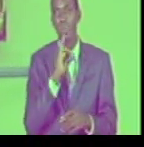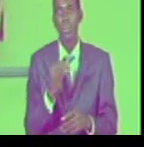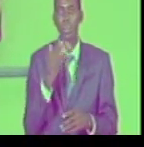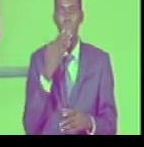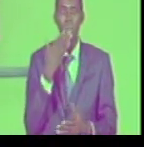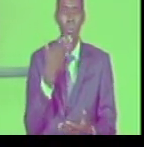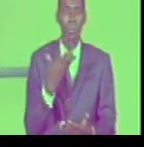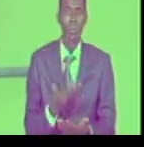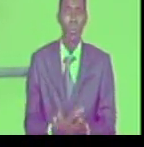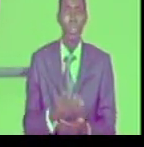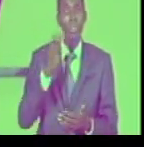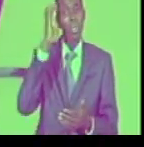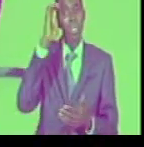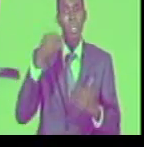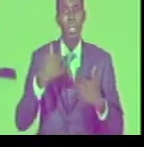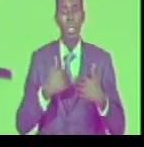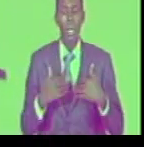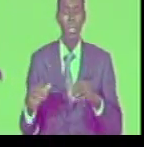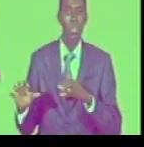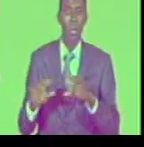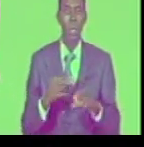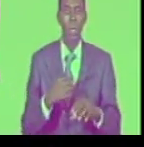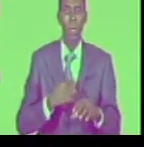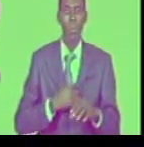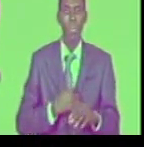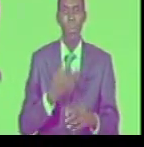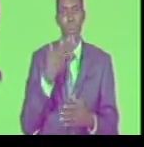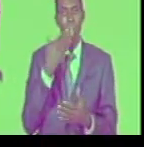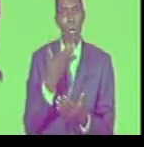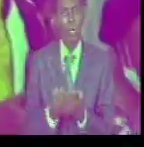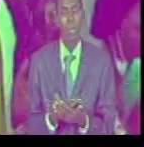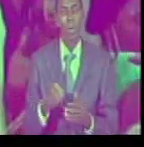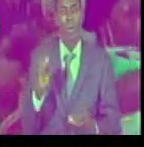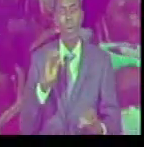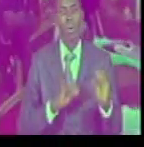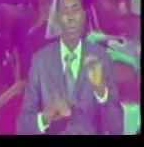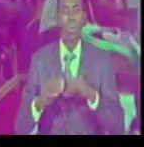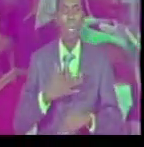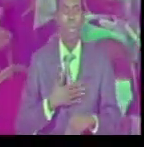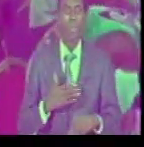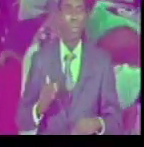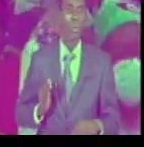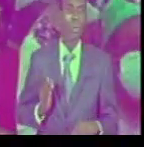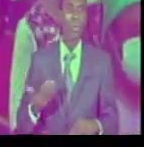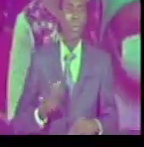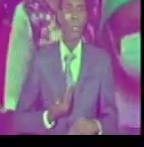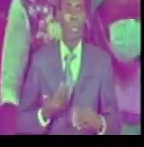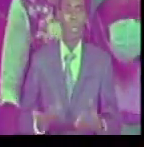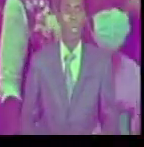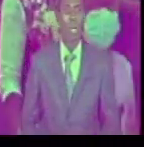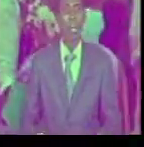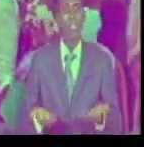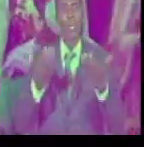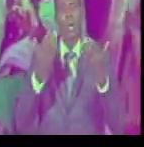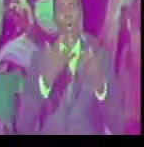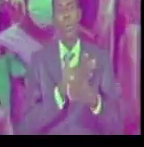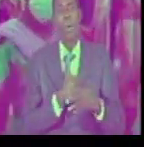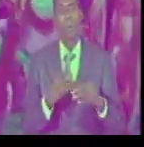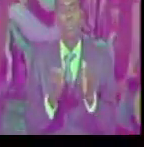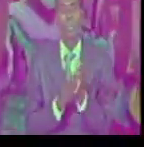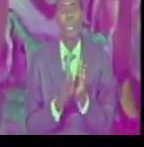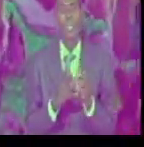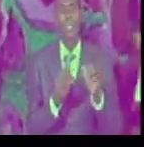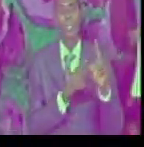good. He has done me well. Oh, my soul. Rise up